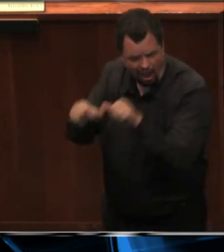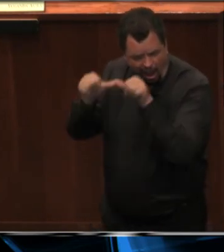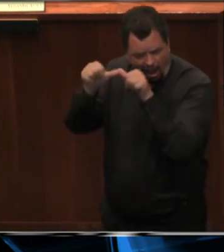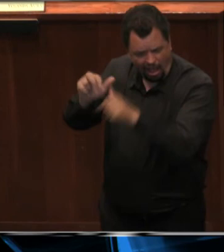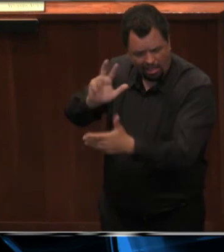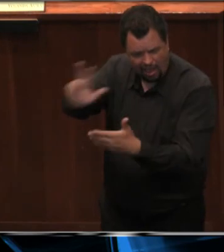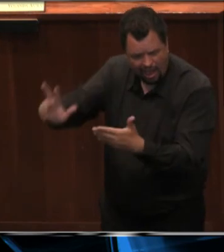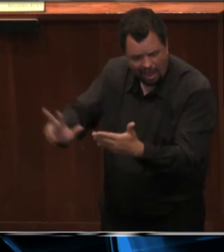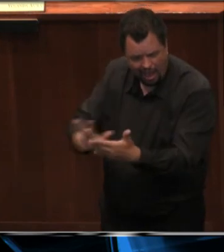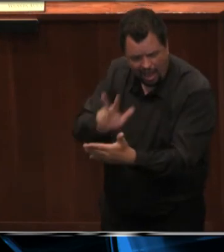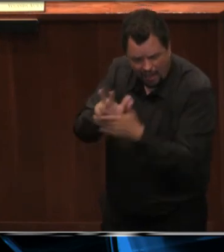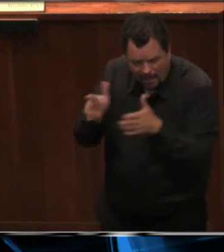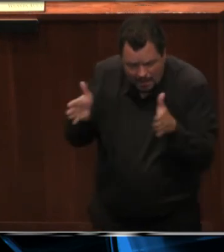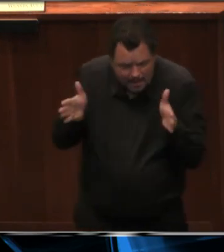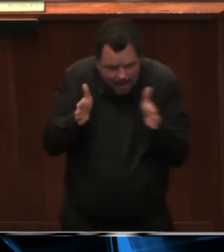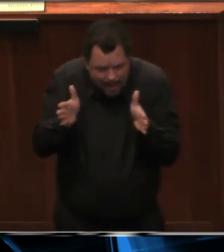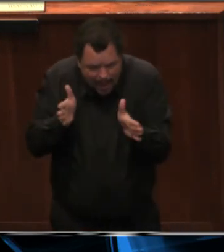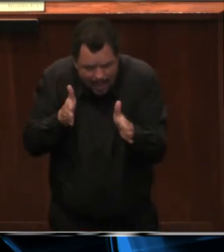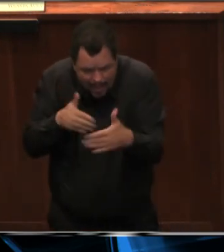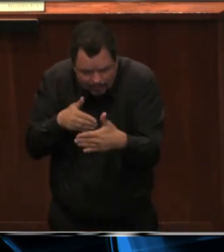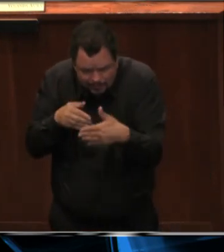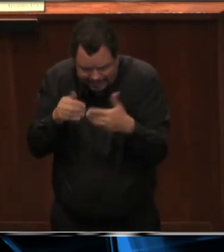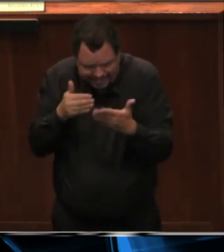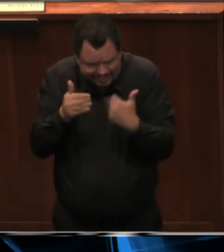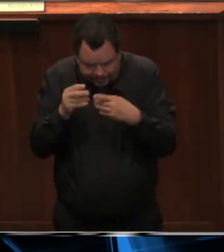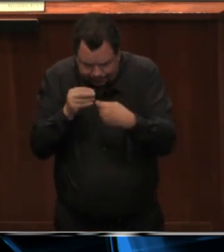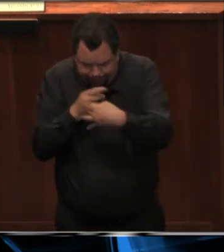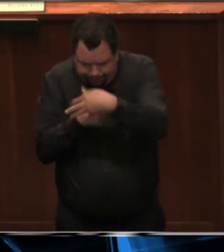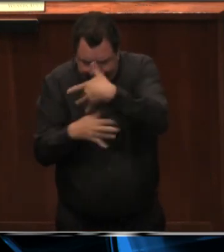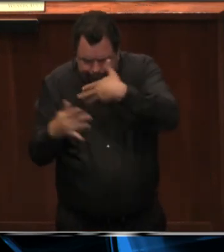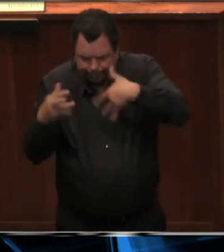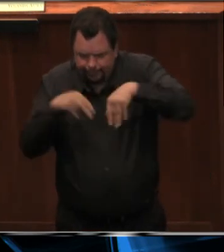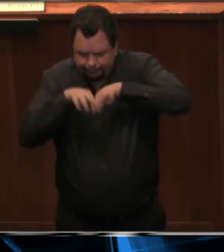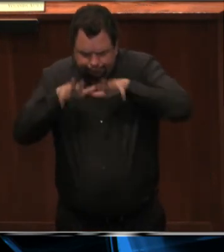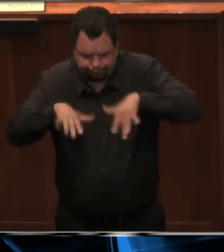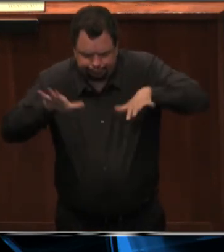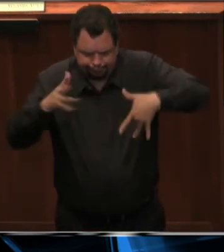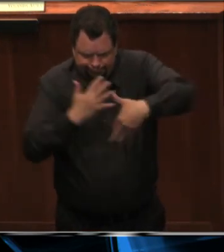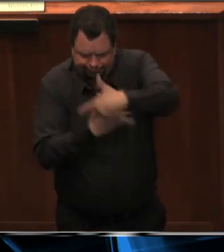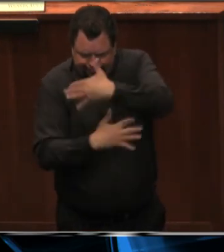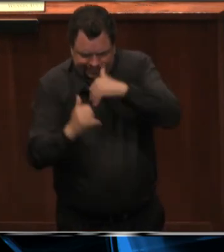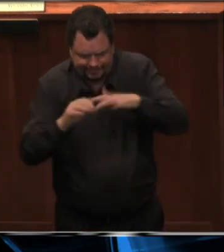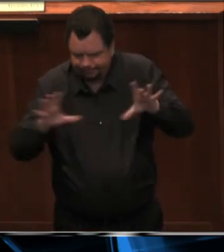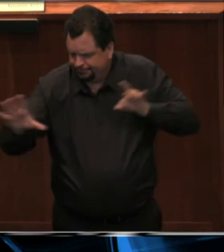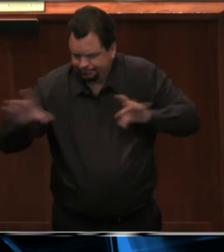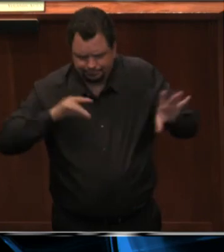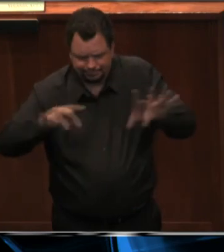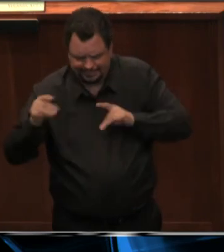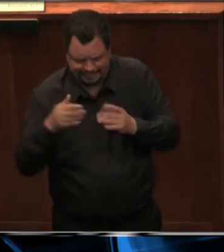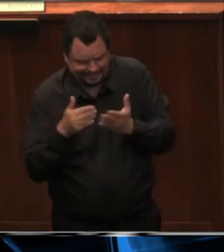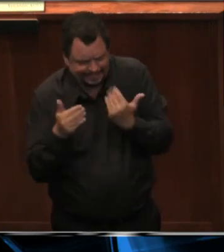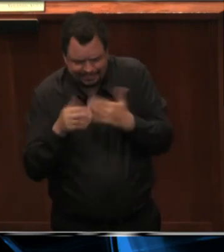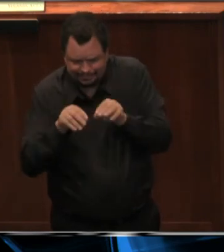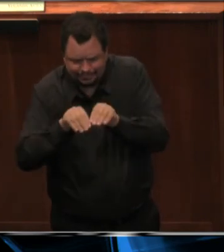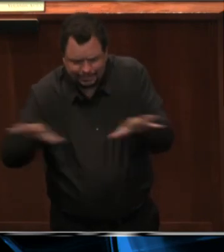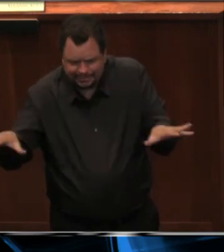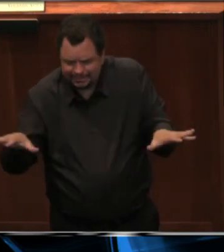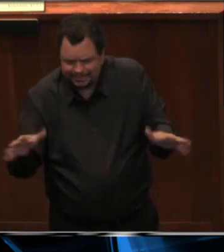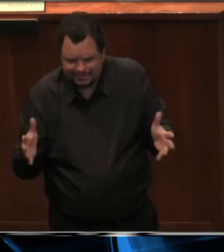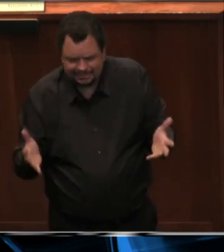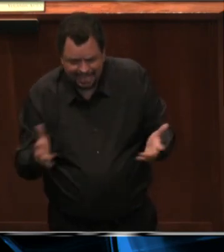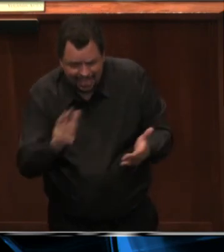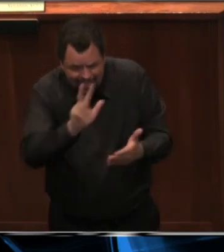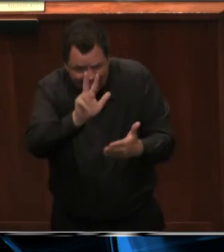they are potentially exposed to a high contaminant load from the virus in this classroom. Much less the fact that a 3-hour class is just